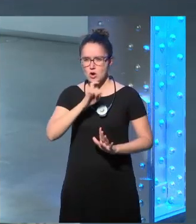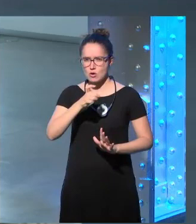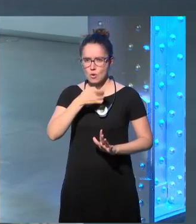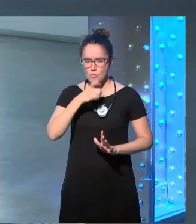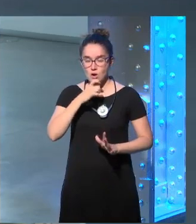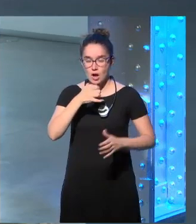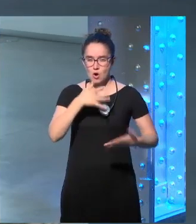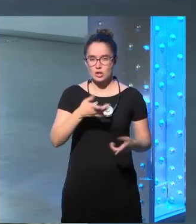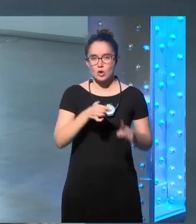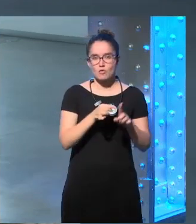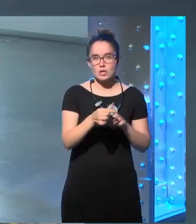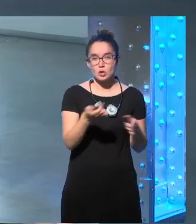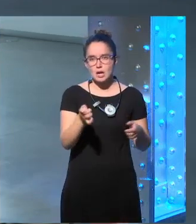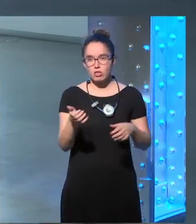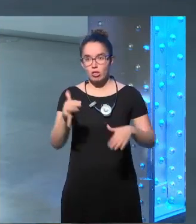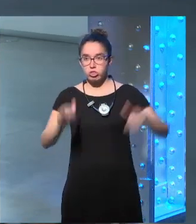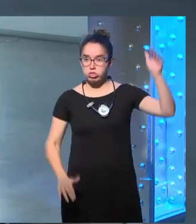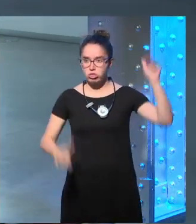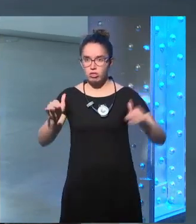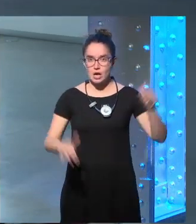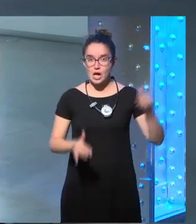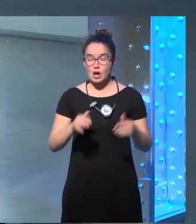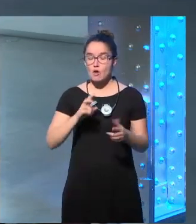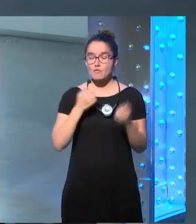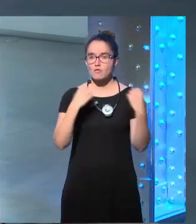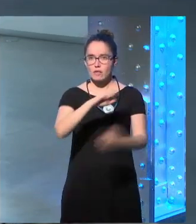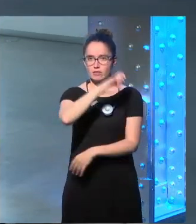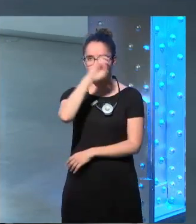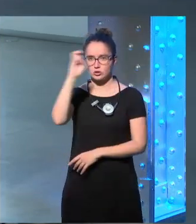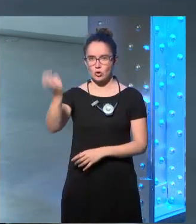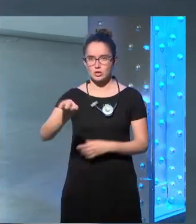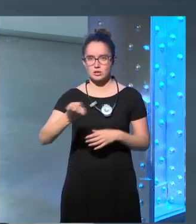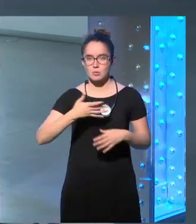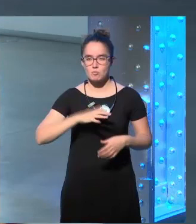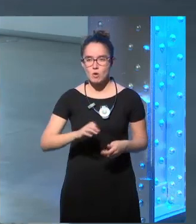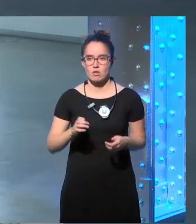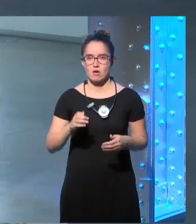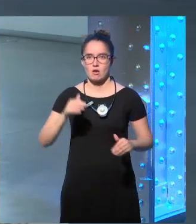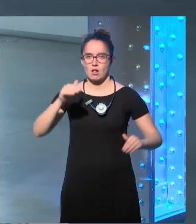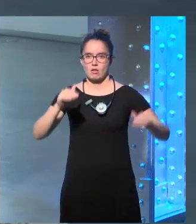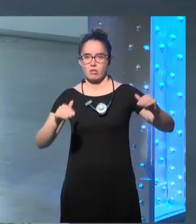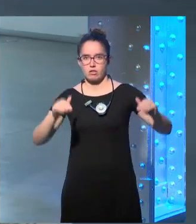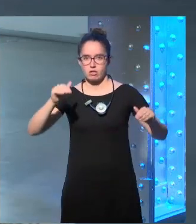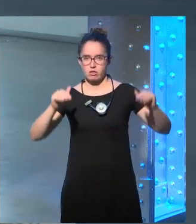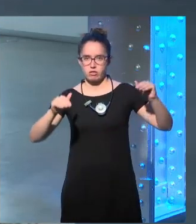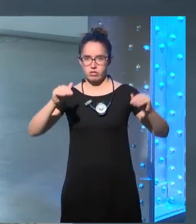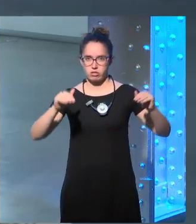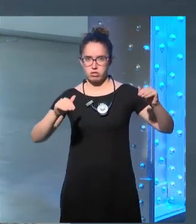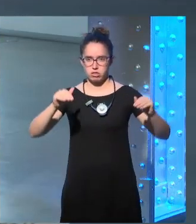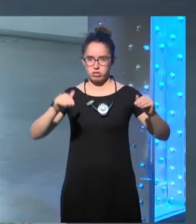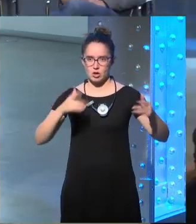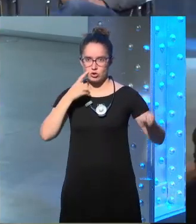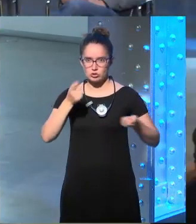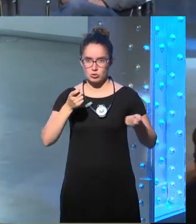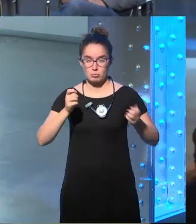So even though we seem to have a destabilizing factor nowadays, there are other